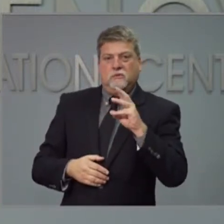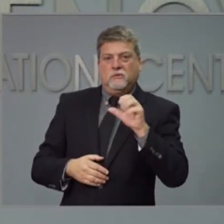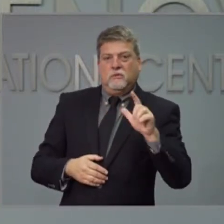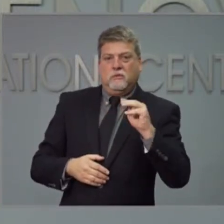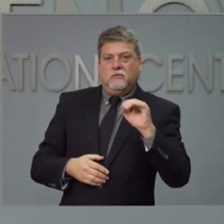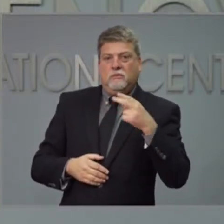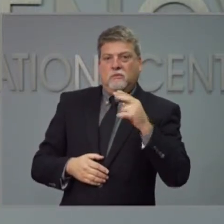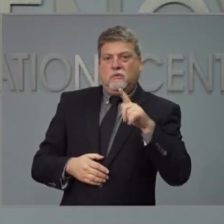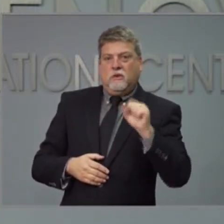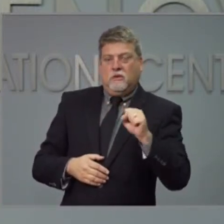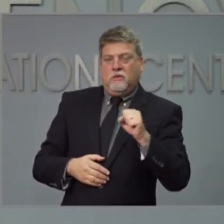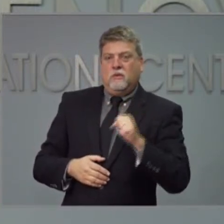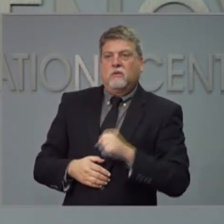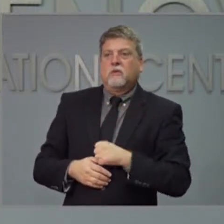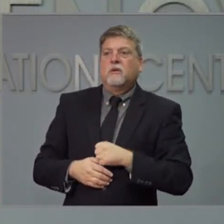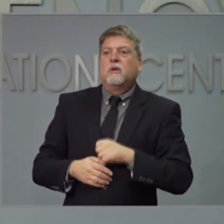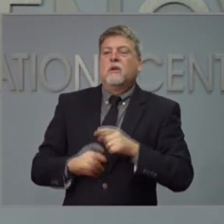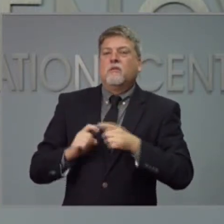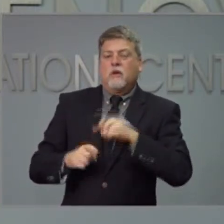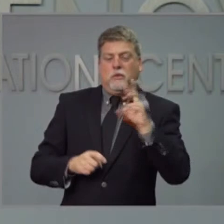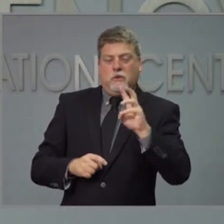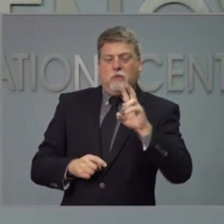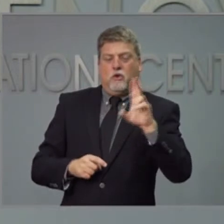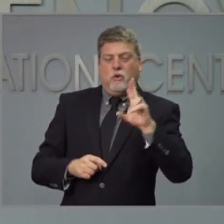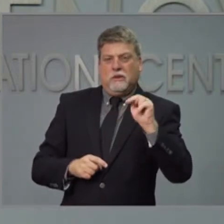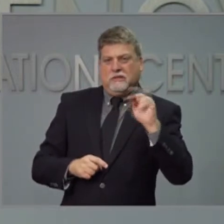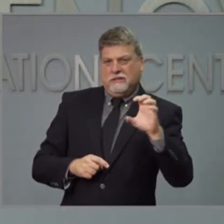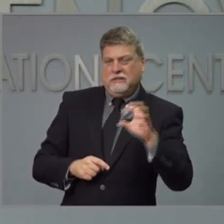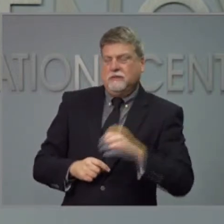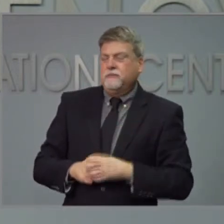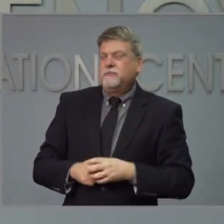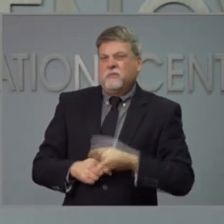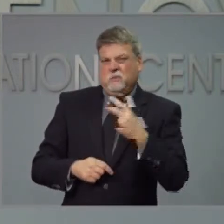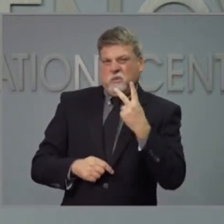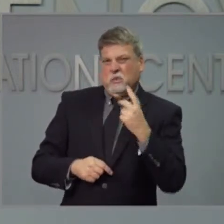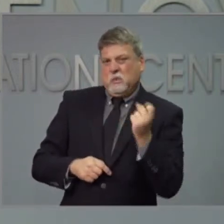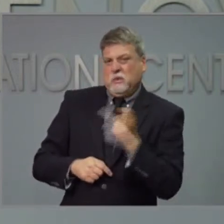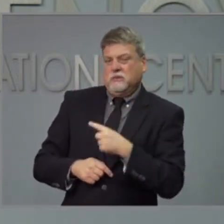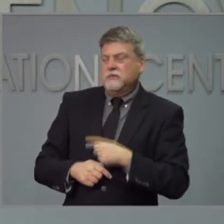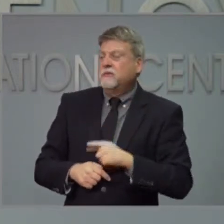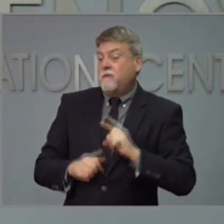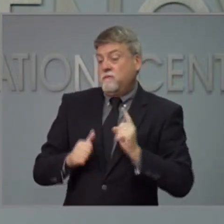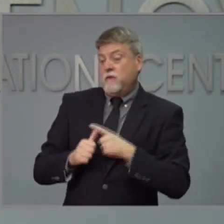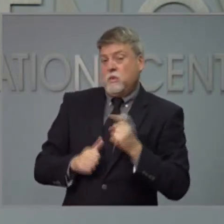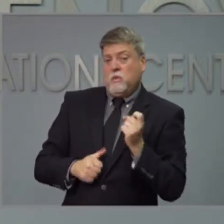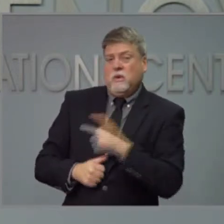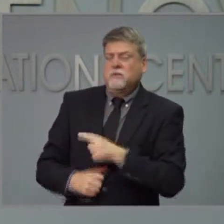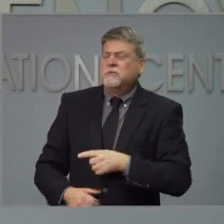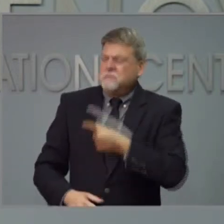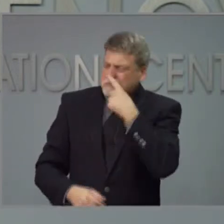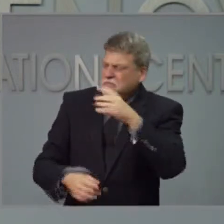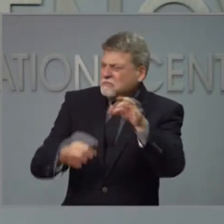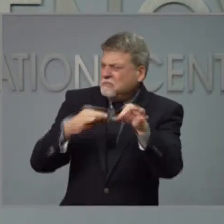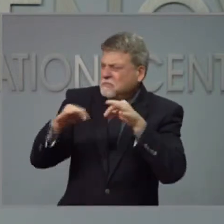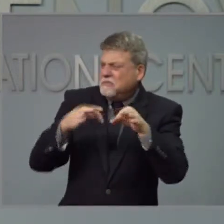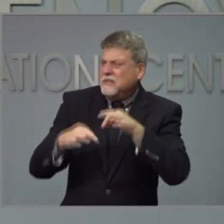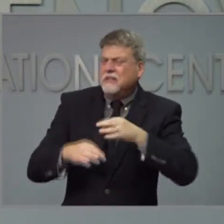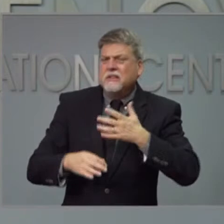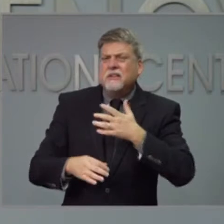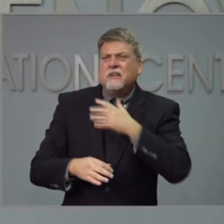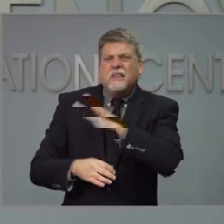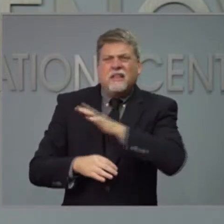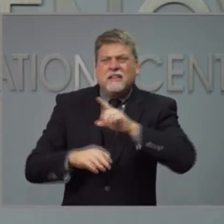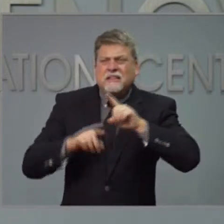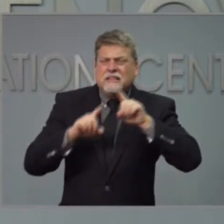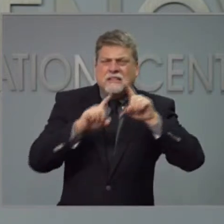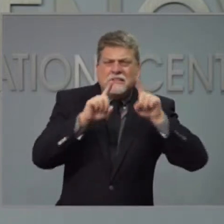Hi, Dr. Cohen. Will Michaels at WUNC. Two quick questions. One is, can you explain a little bit more about the testing, deaths,